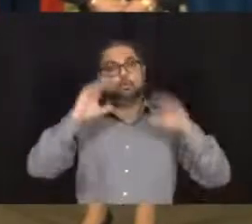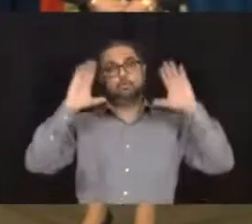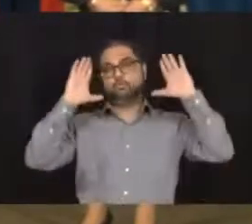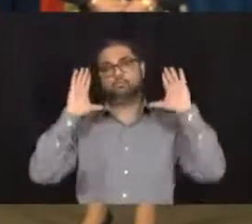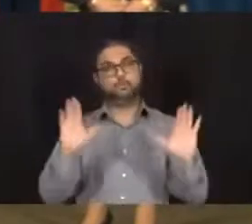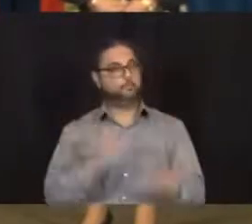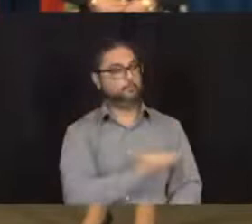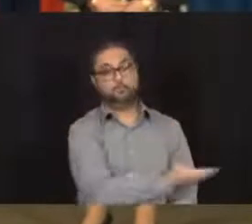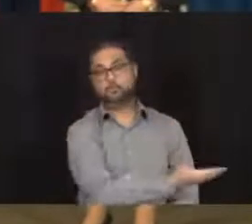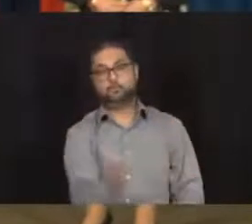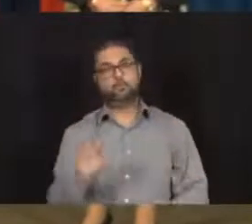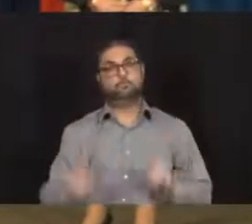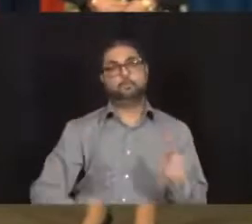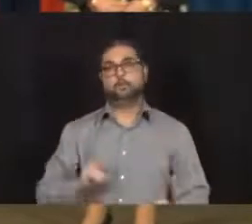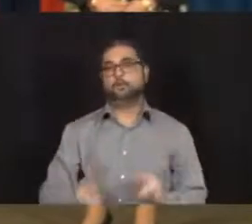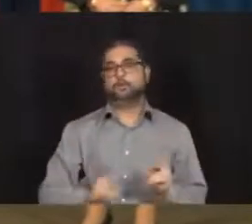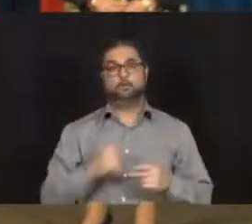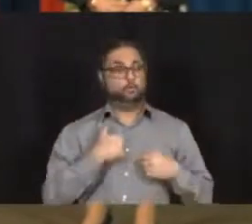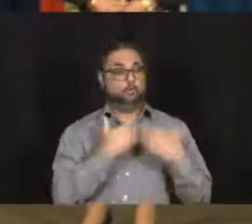and we thank them.